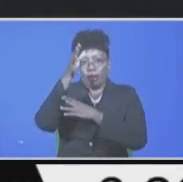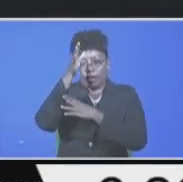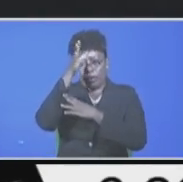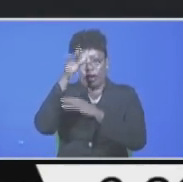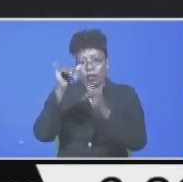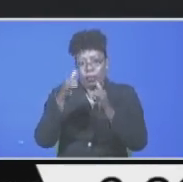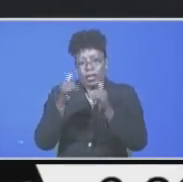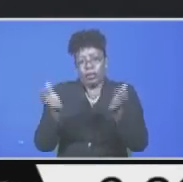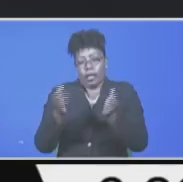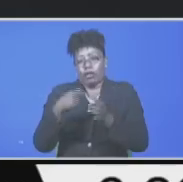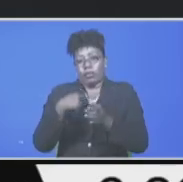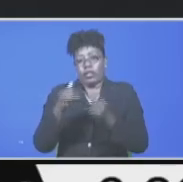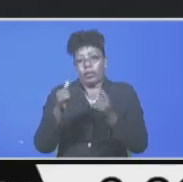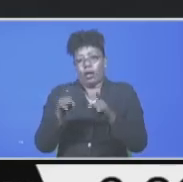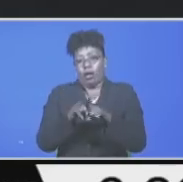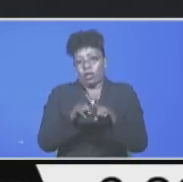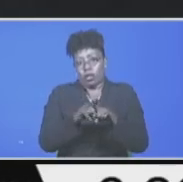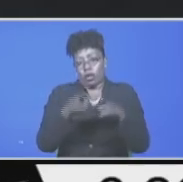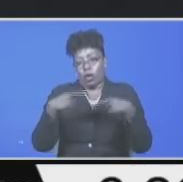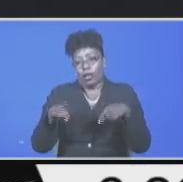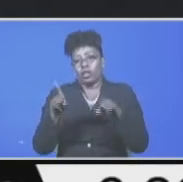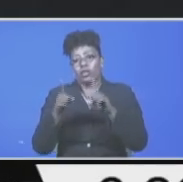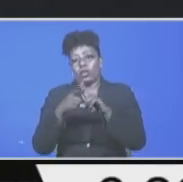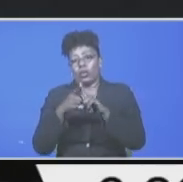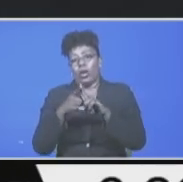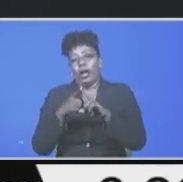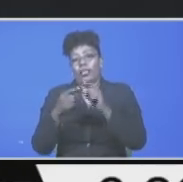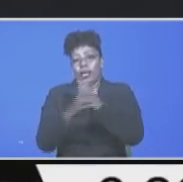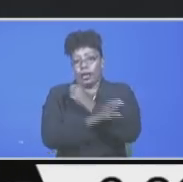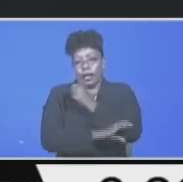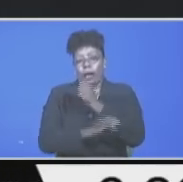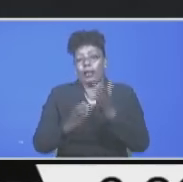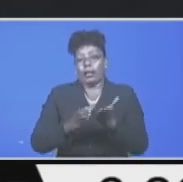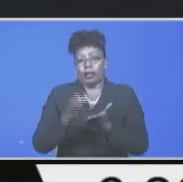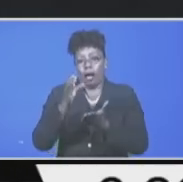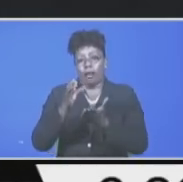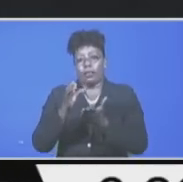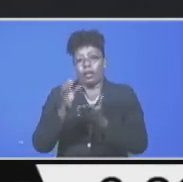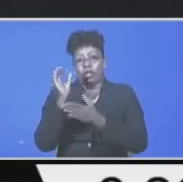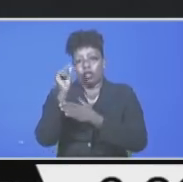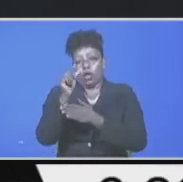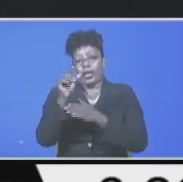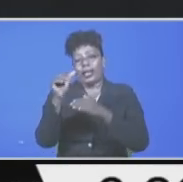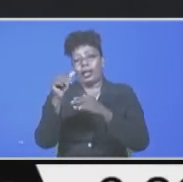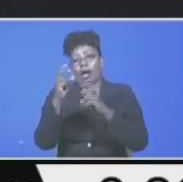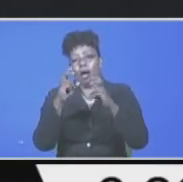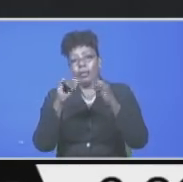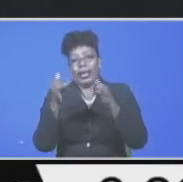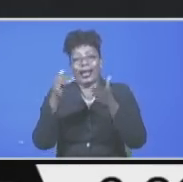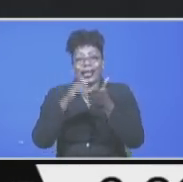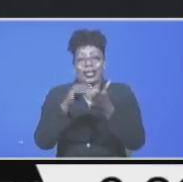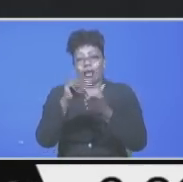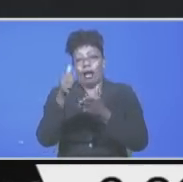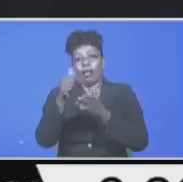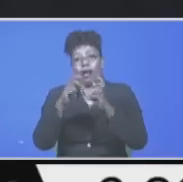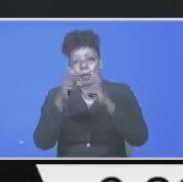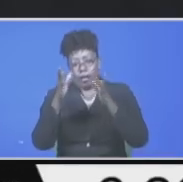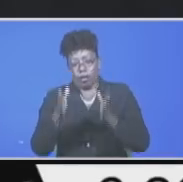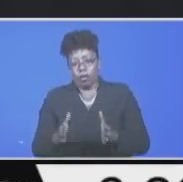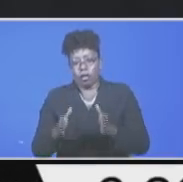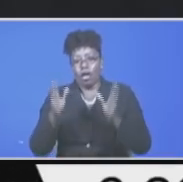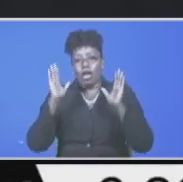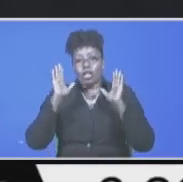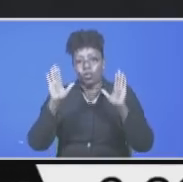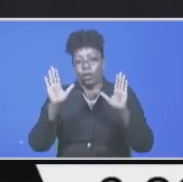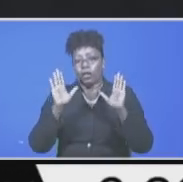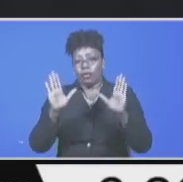well. But going to the Caribbean Cup was a wonderful experience, getting to shoot against such wonderful competitors. And it was wonderful to be able